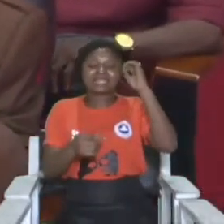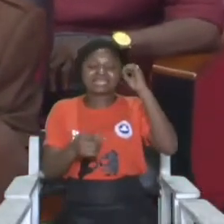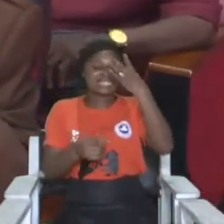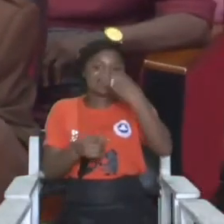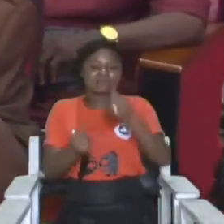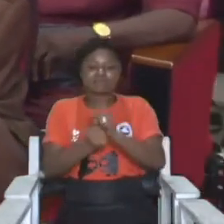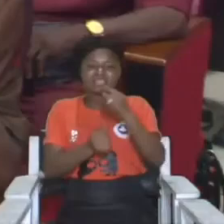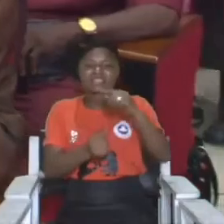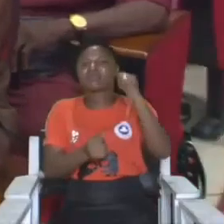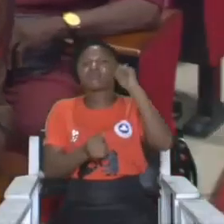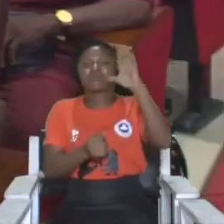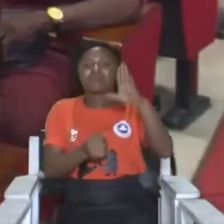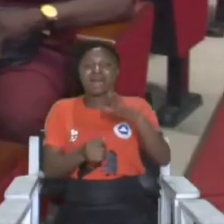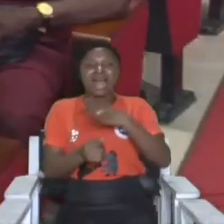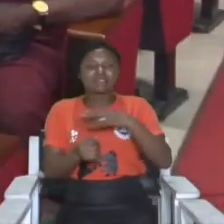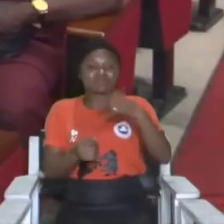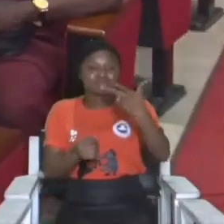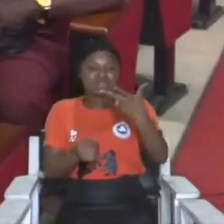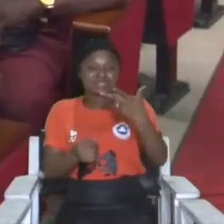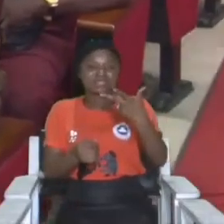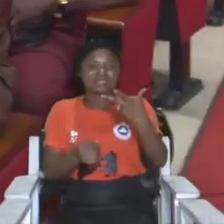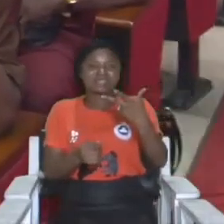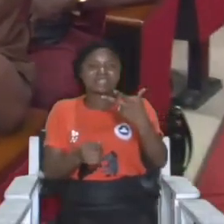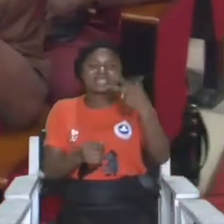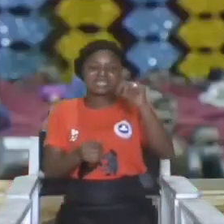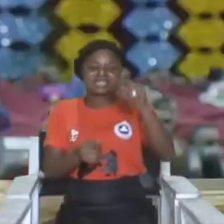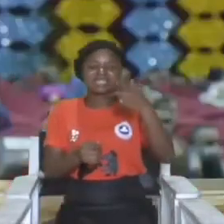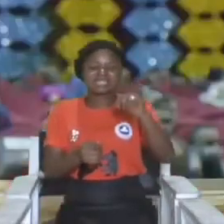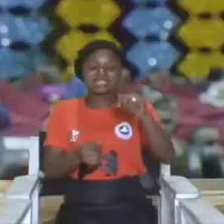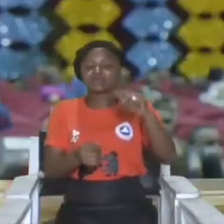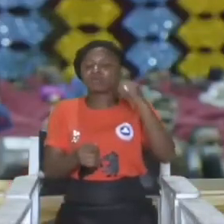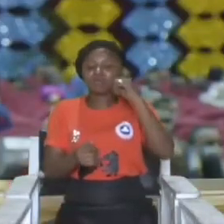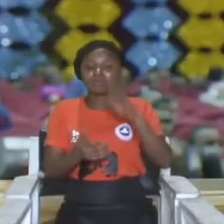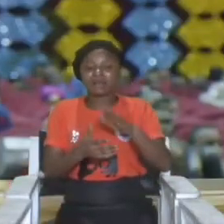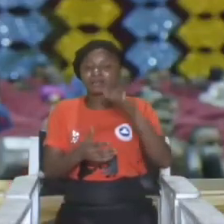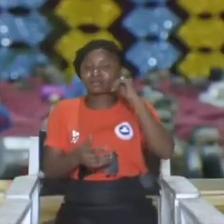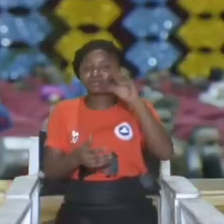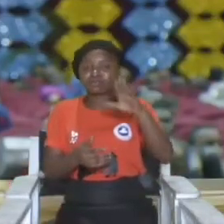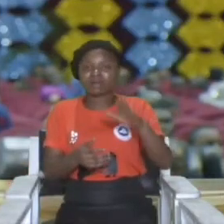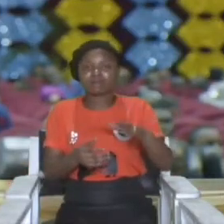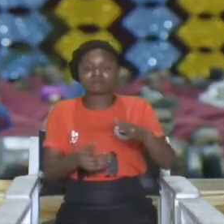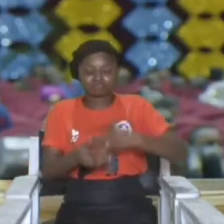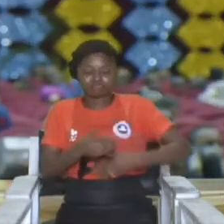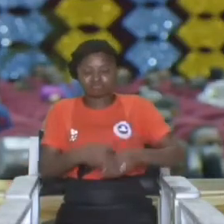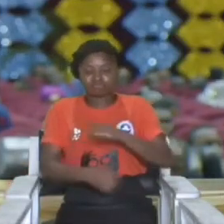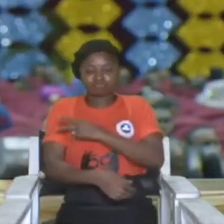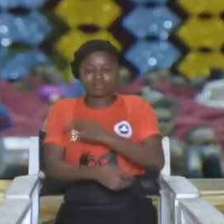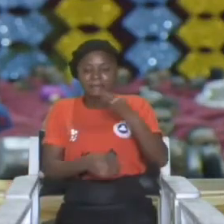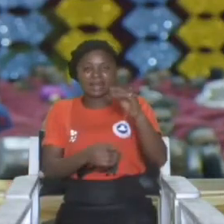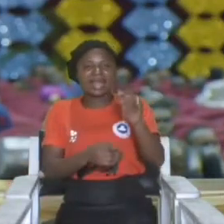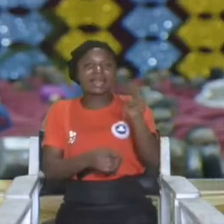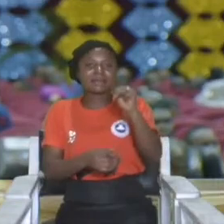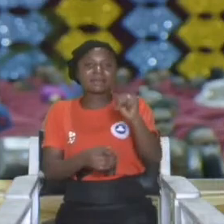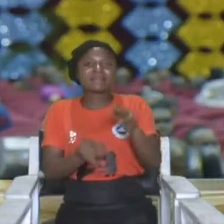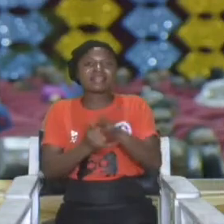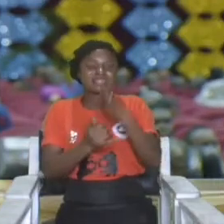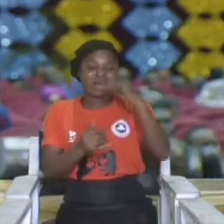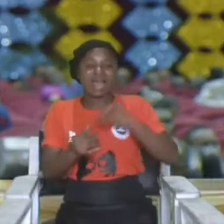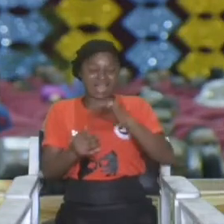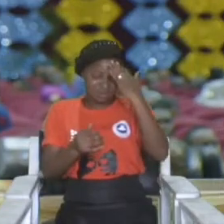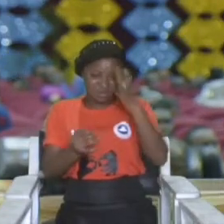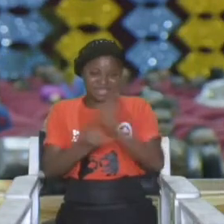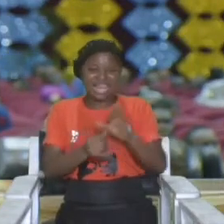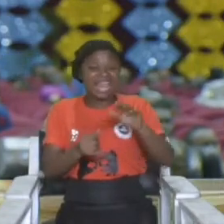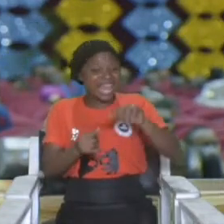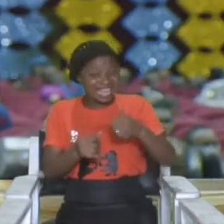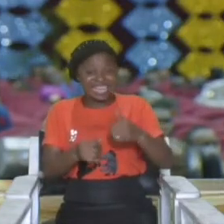the woman. And thirdly, the Bible says, the woman conceived by him. That is why I know that every time a man begins to dabble